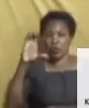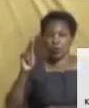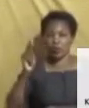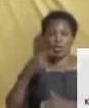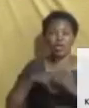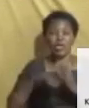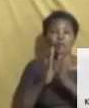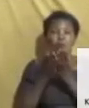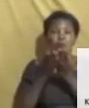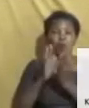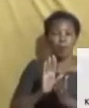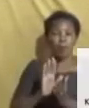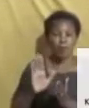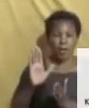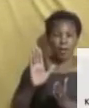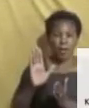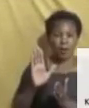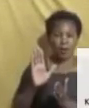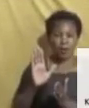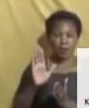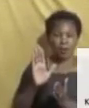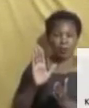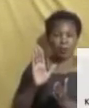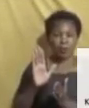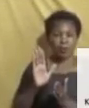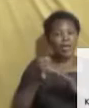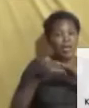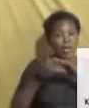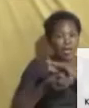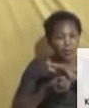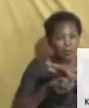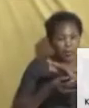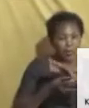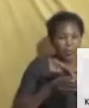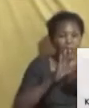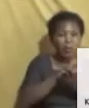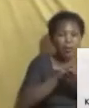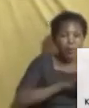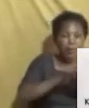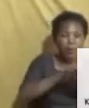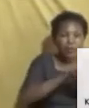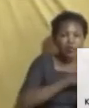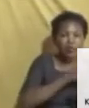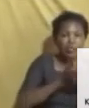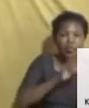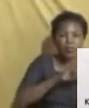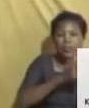Treatises of Law, defined what a basic structure is.